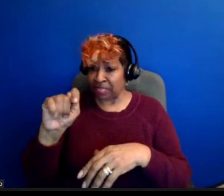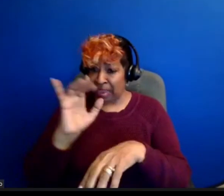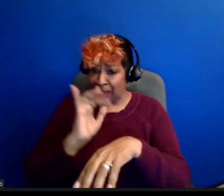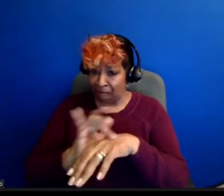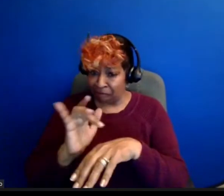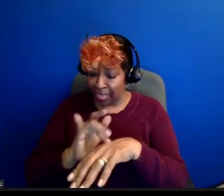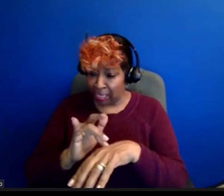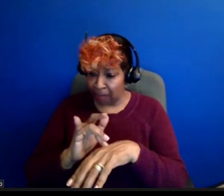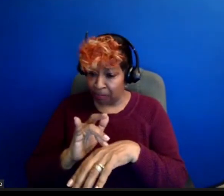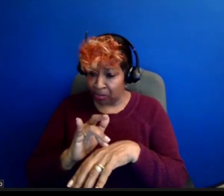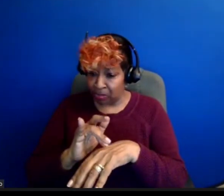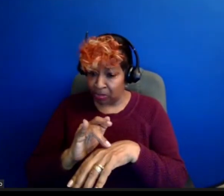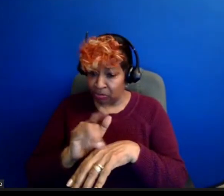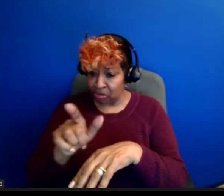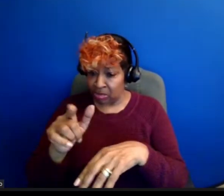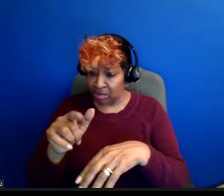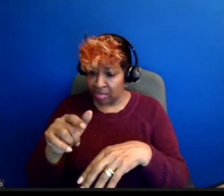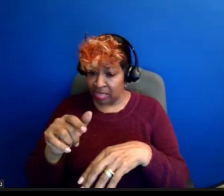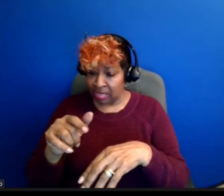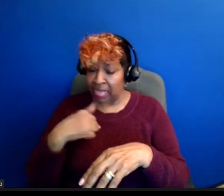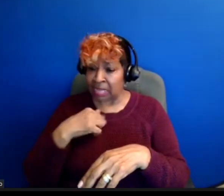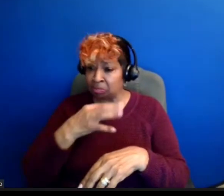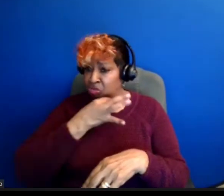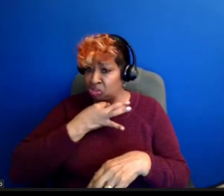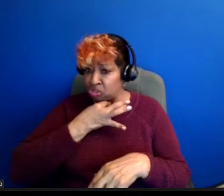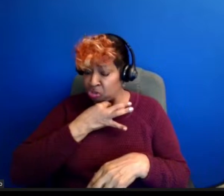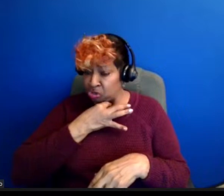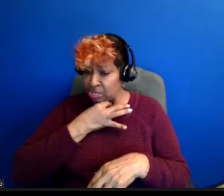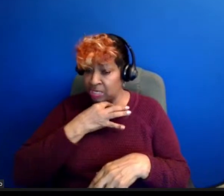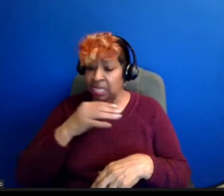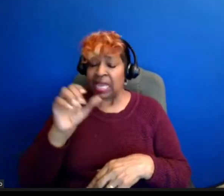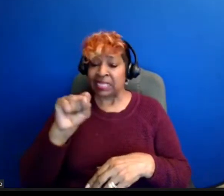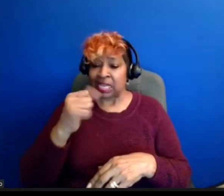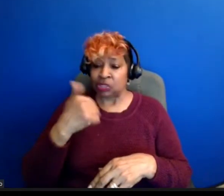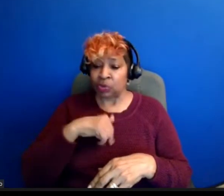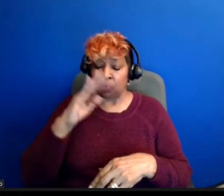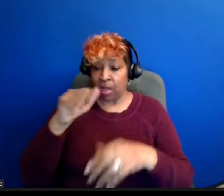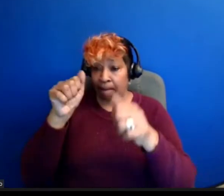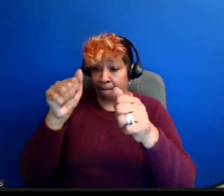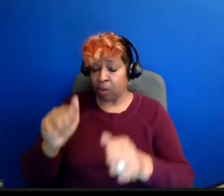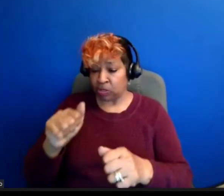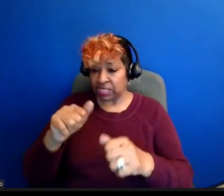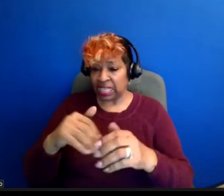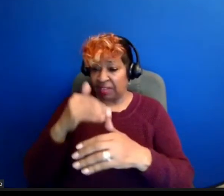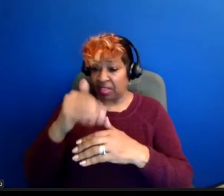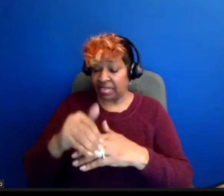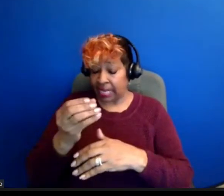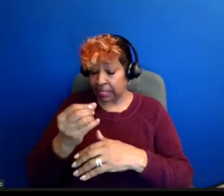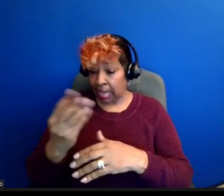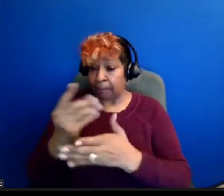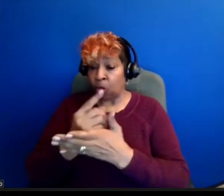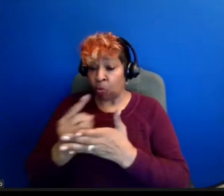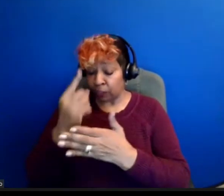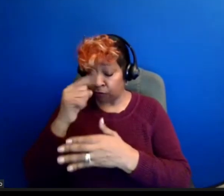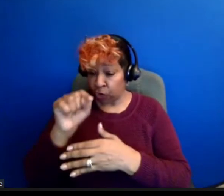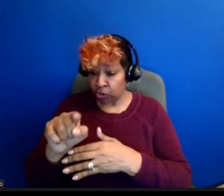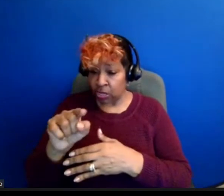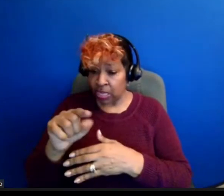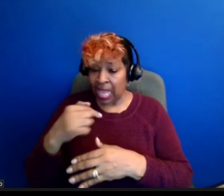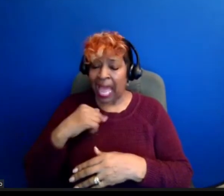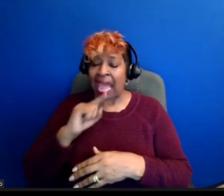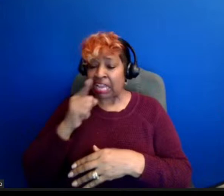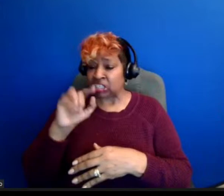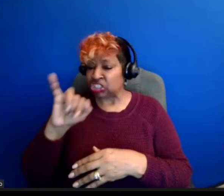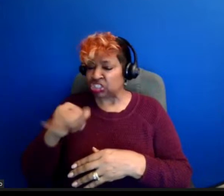to review? Because I'm very curious. Yes, we'll get that posted in the next couple of weeks for you. I actually just got